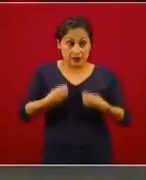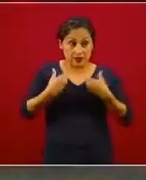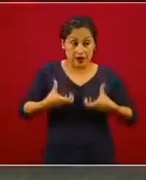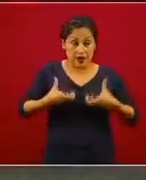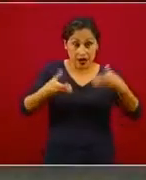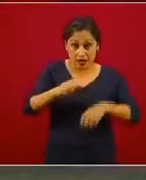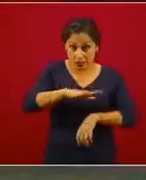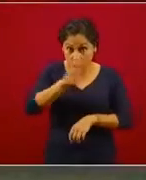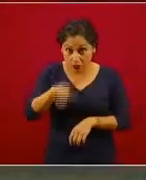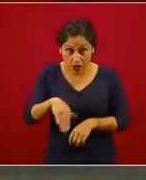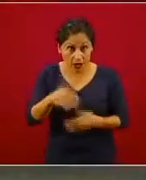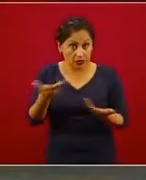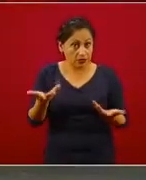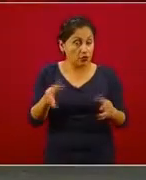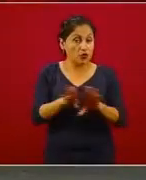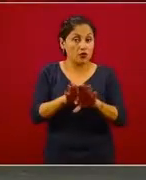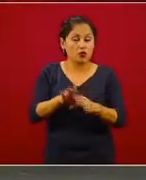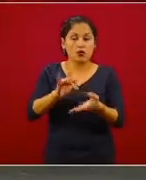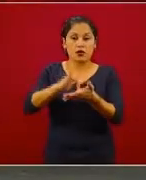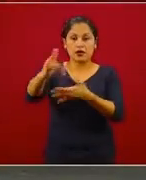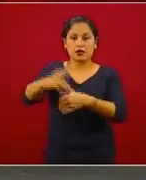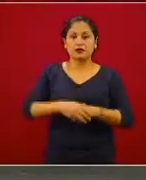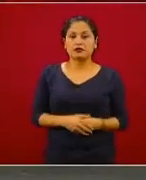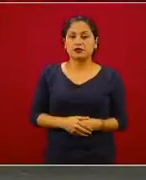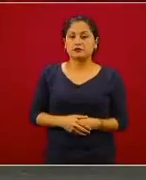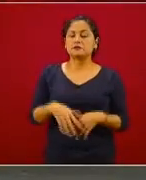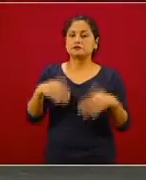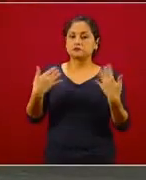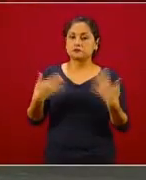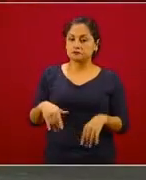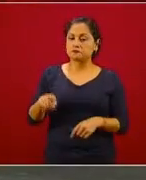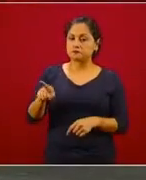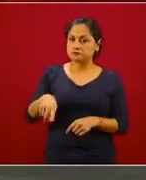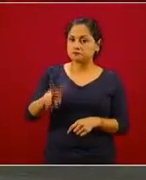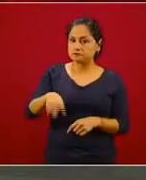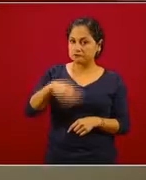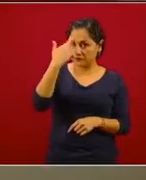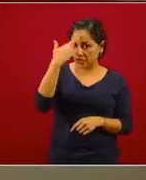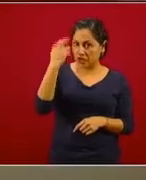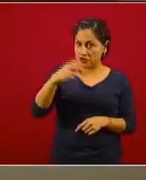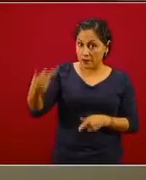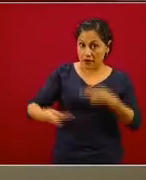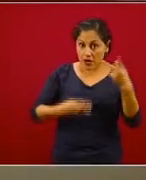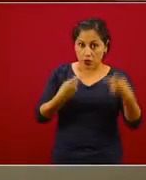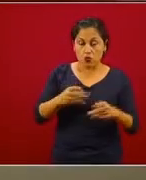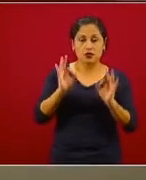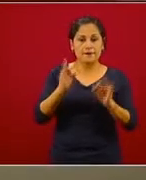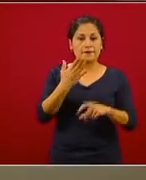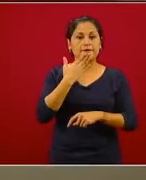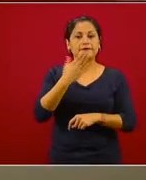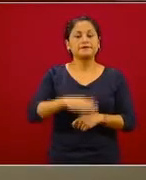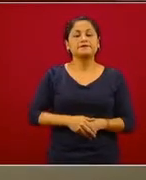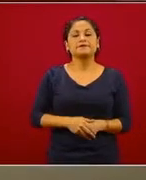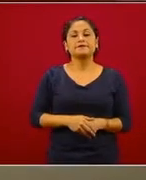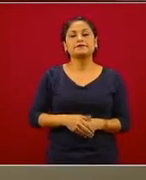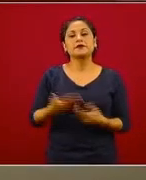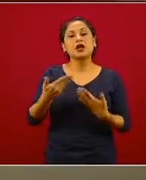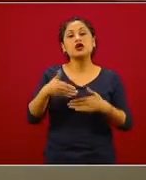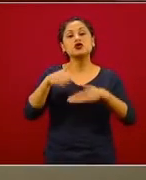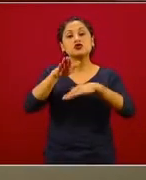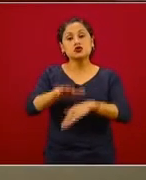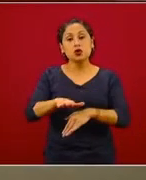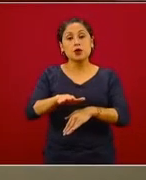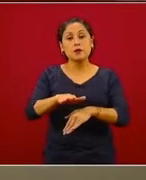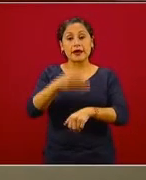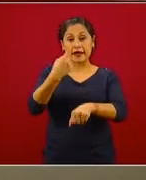this, and if there are any states with reports of deaths amongst these people.